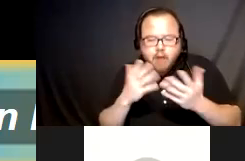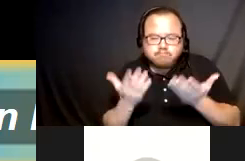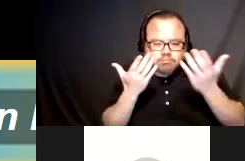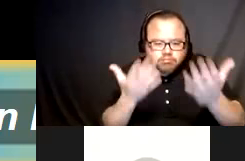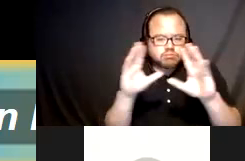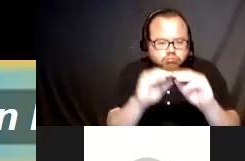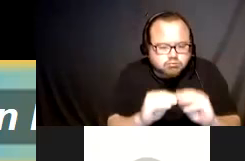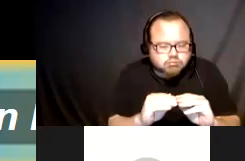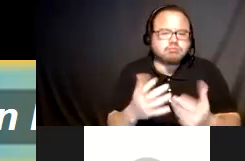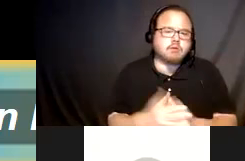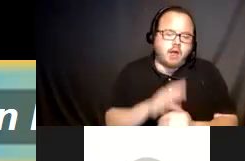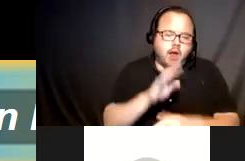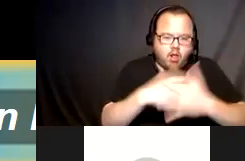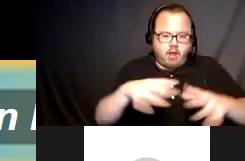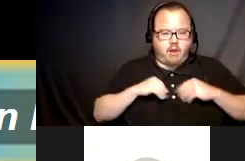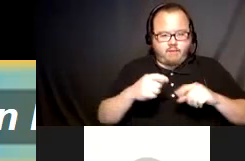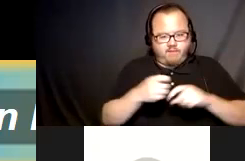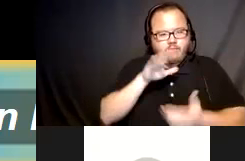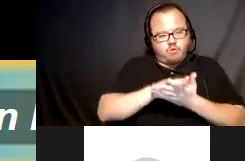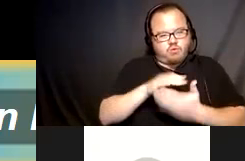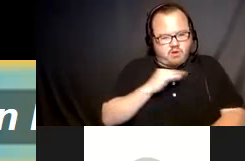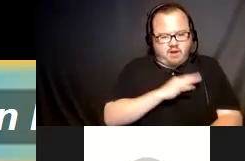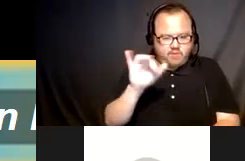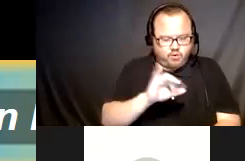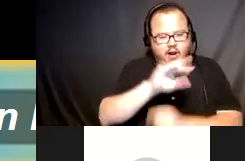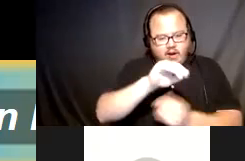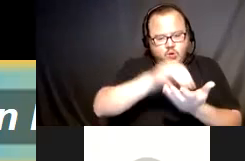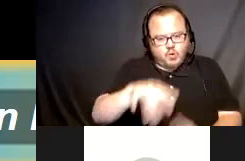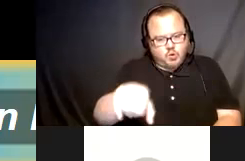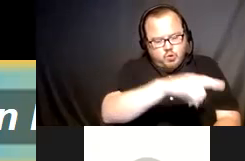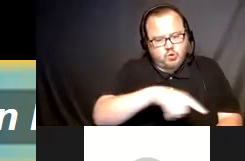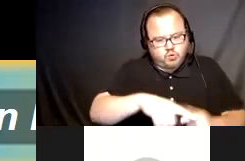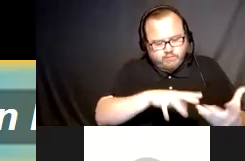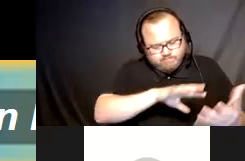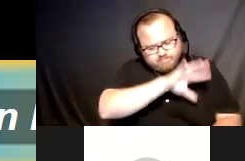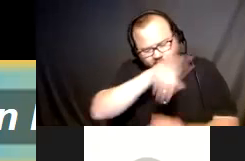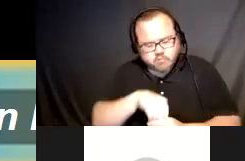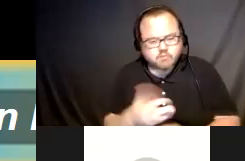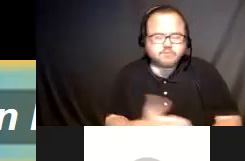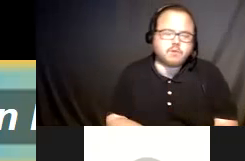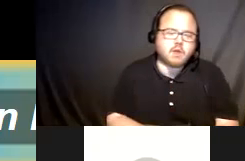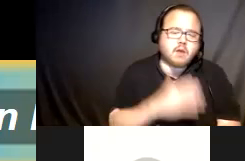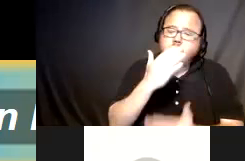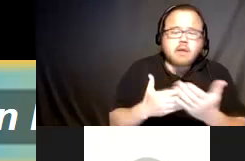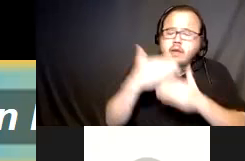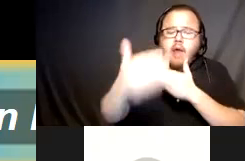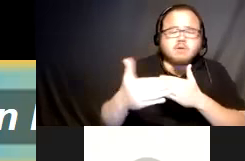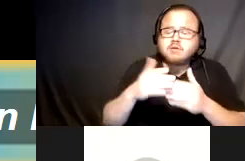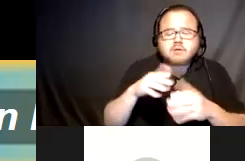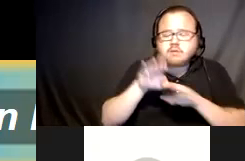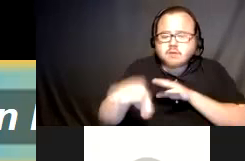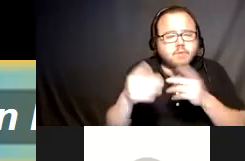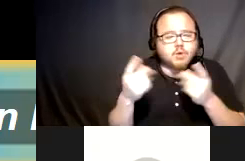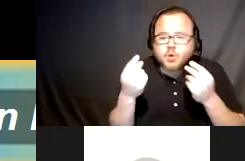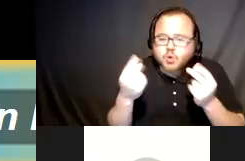well as getting buy-in from the school staff and the students involved. And so some of the next steps that we were discussing